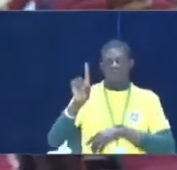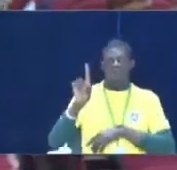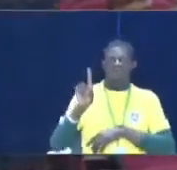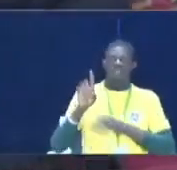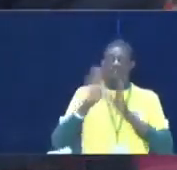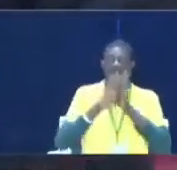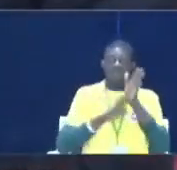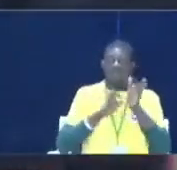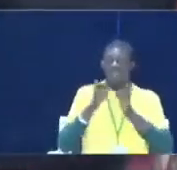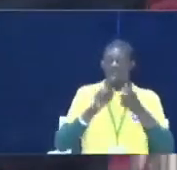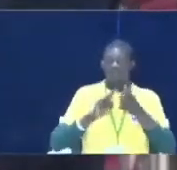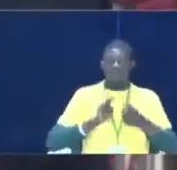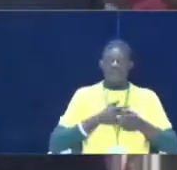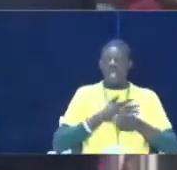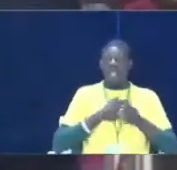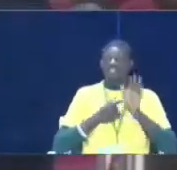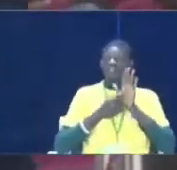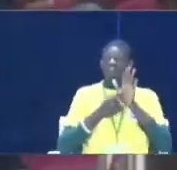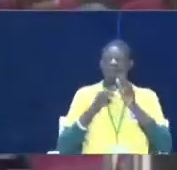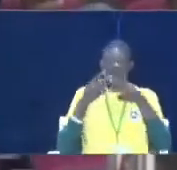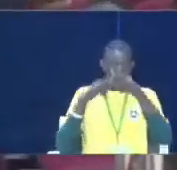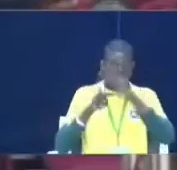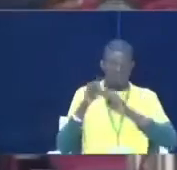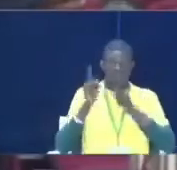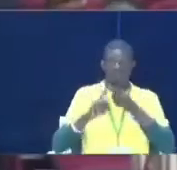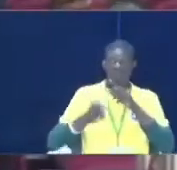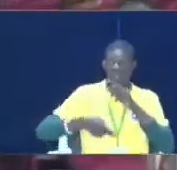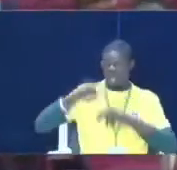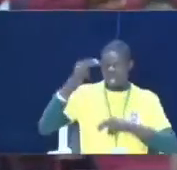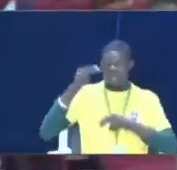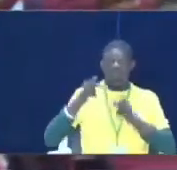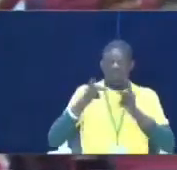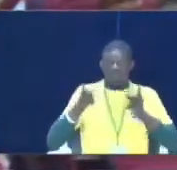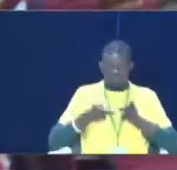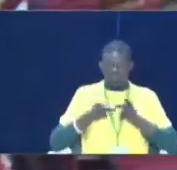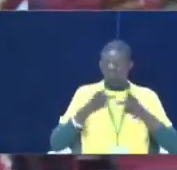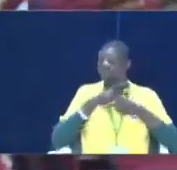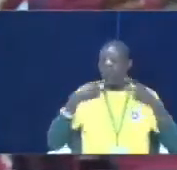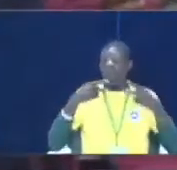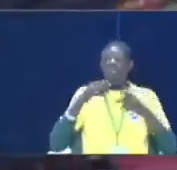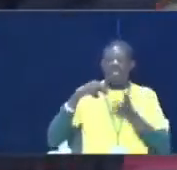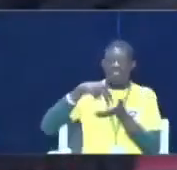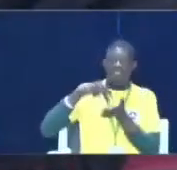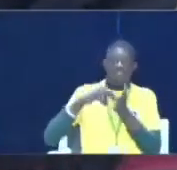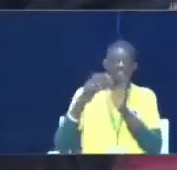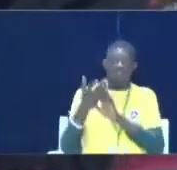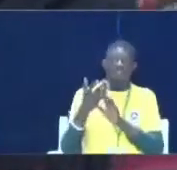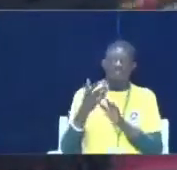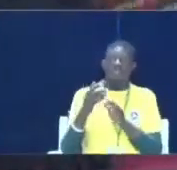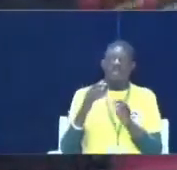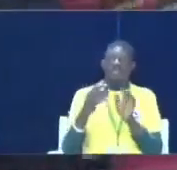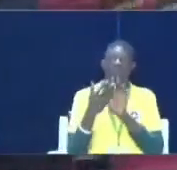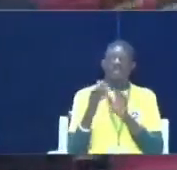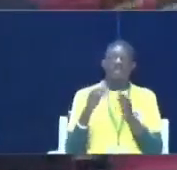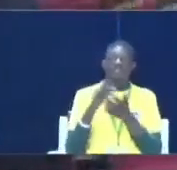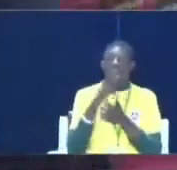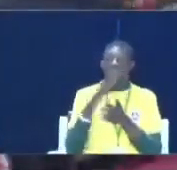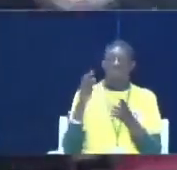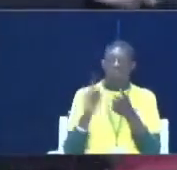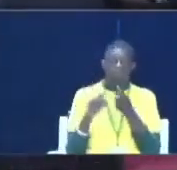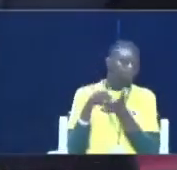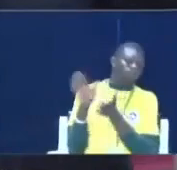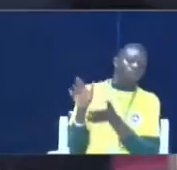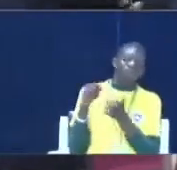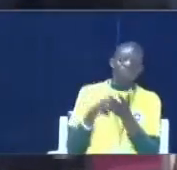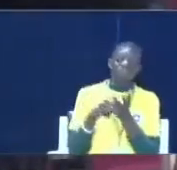1. The Bible says, and he showed me Joshua the high priest standing before the angel of the Lord, and Satan standing at his right hand to resist him.